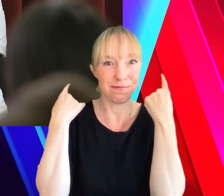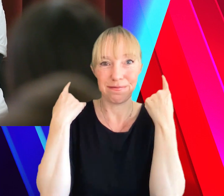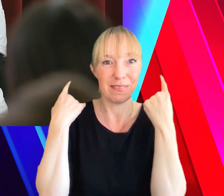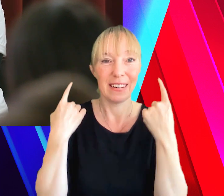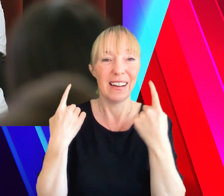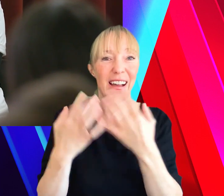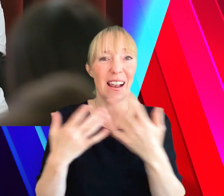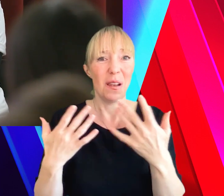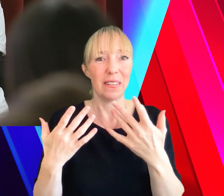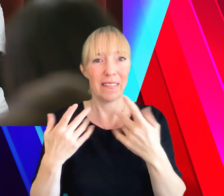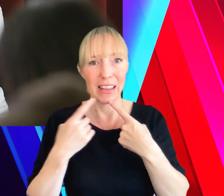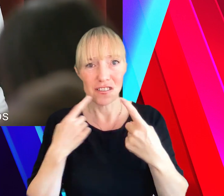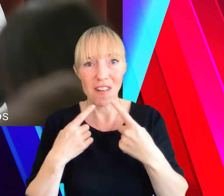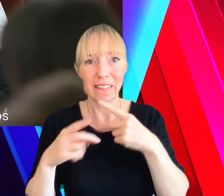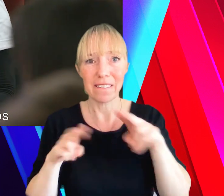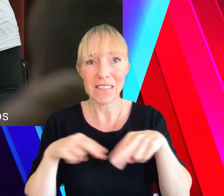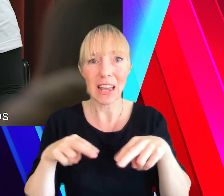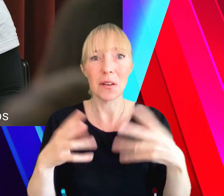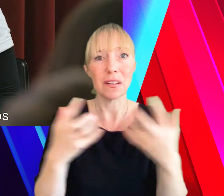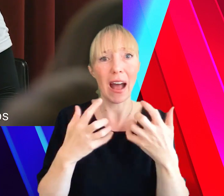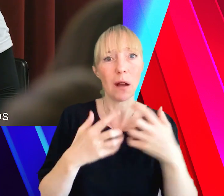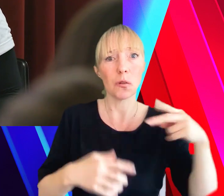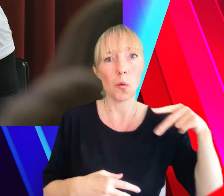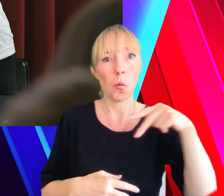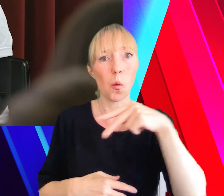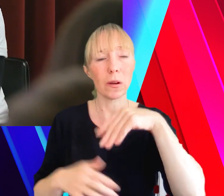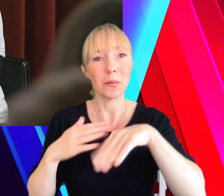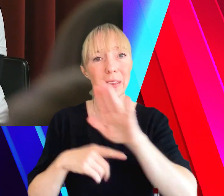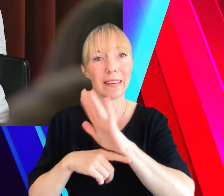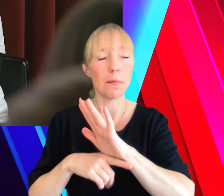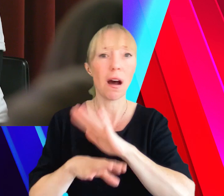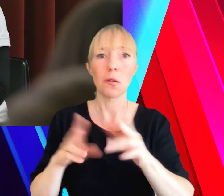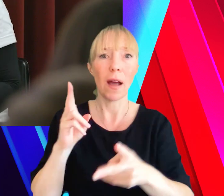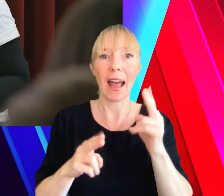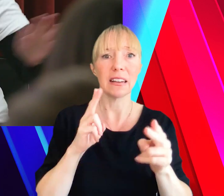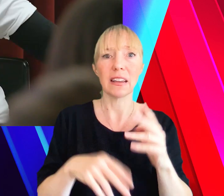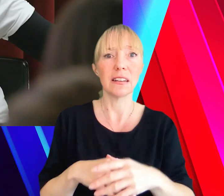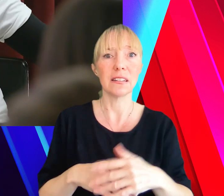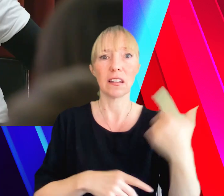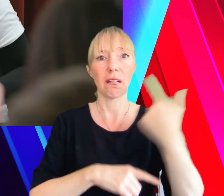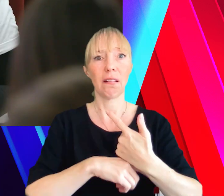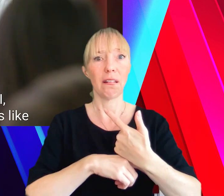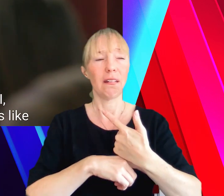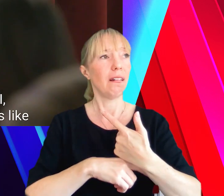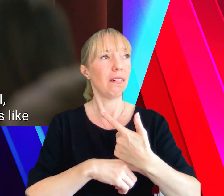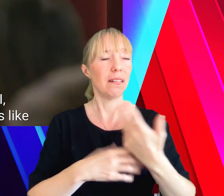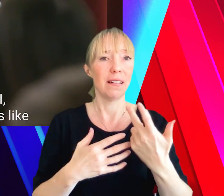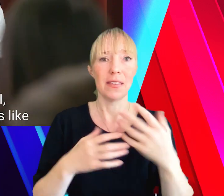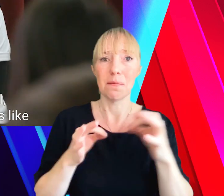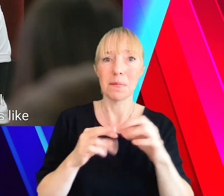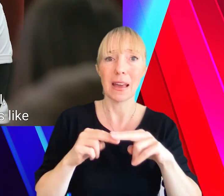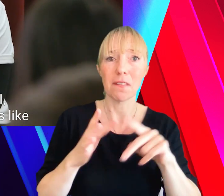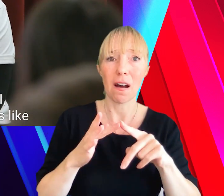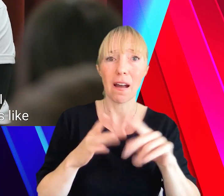they just haven't understood it. Like lots of them are like instruction videos of how to get in their venue. They're like not edited at all, just like straight